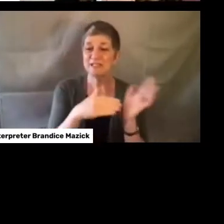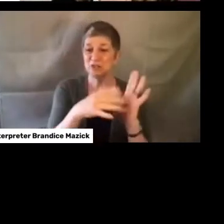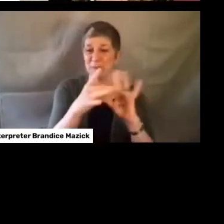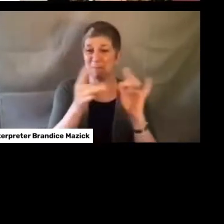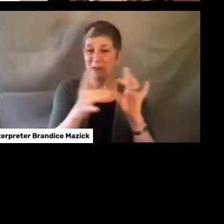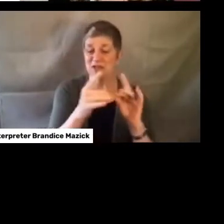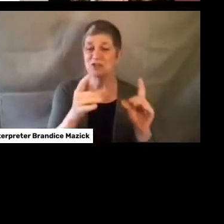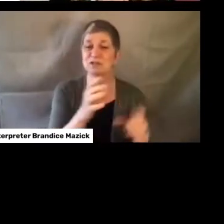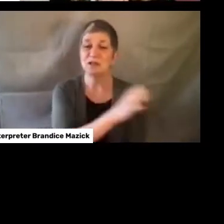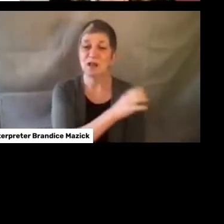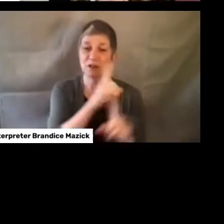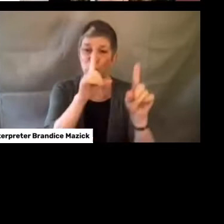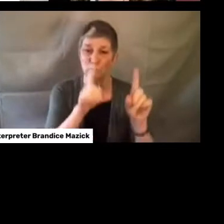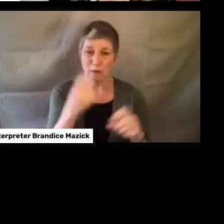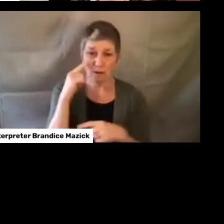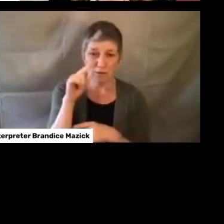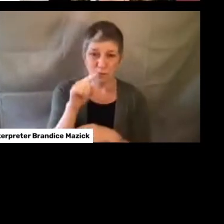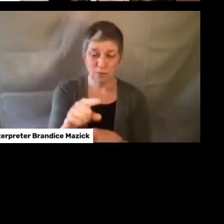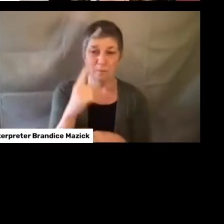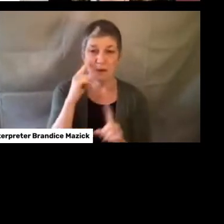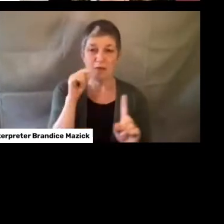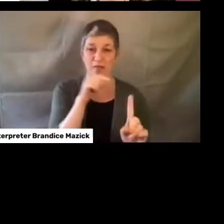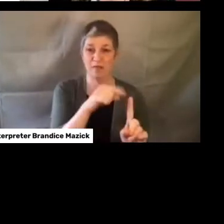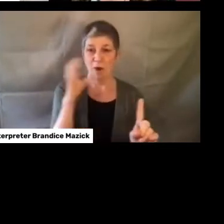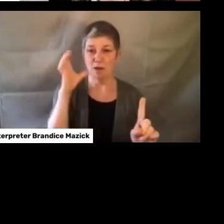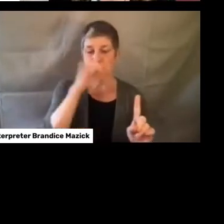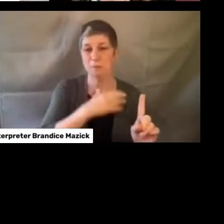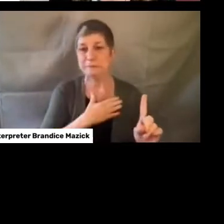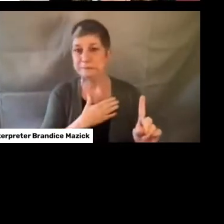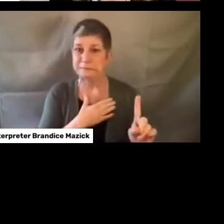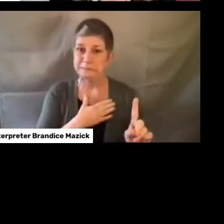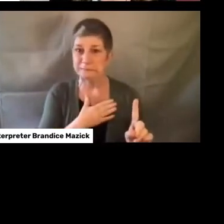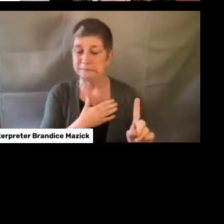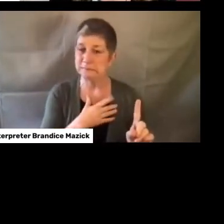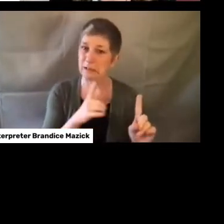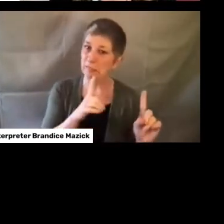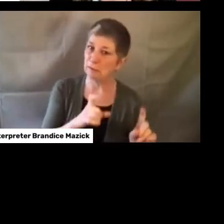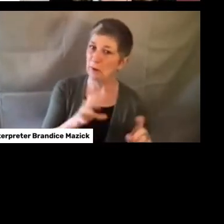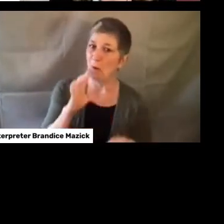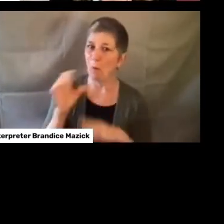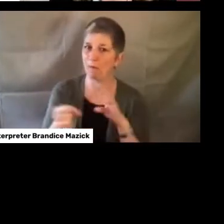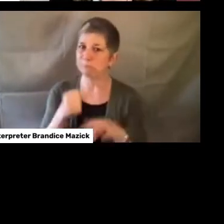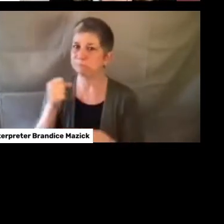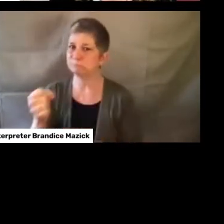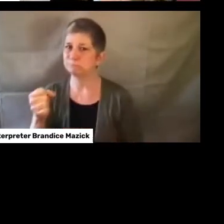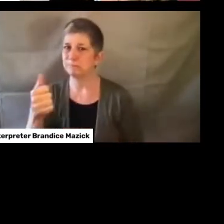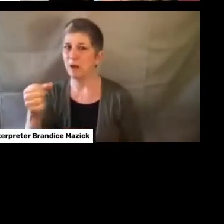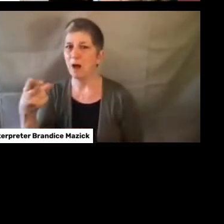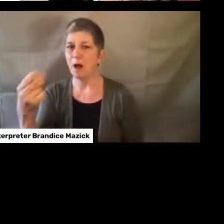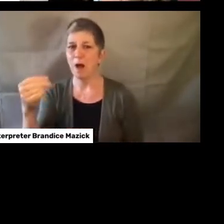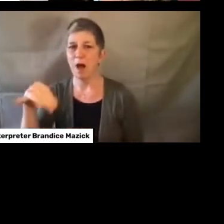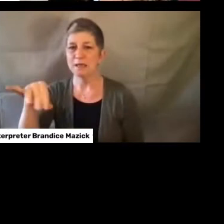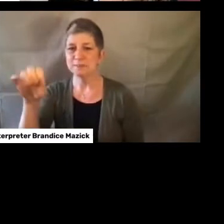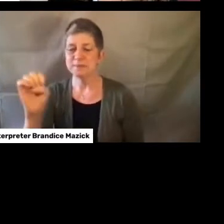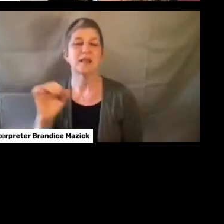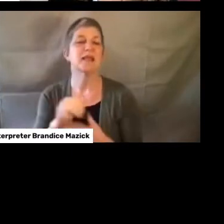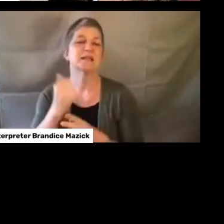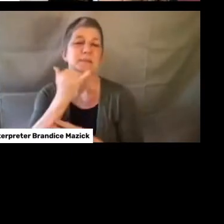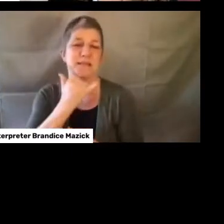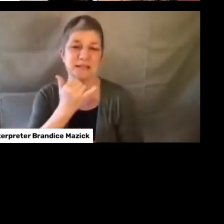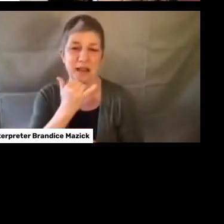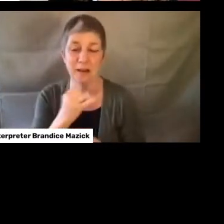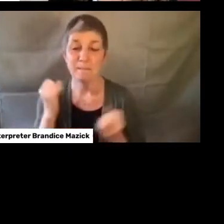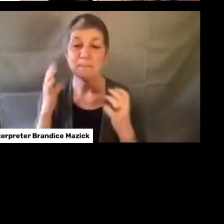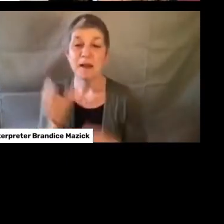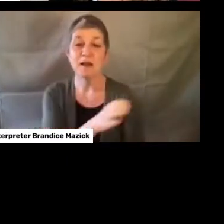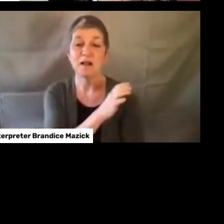trial to you, it's because they think that it's either the trial or hospice, because that is a mistake. Many of these clinical